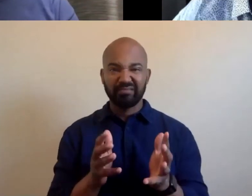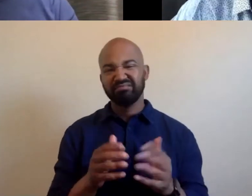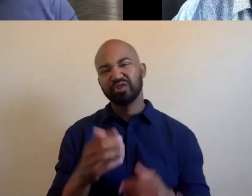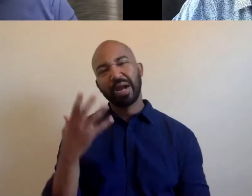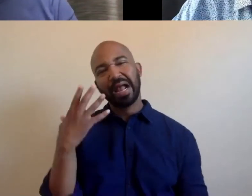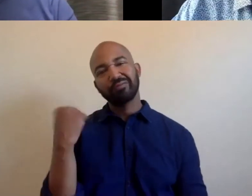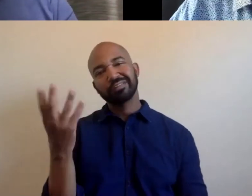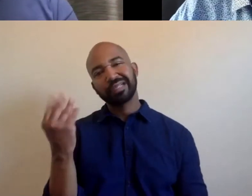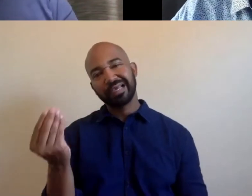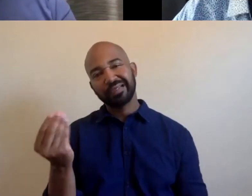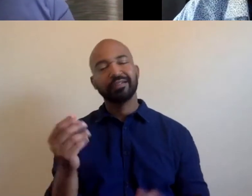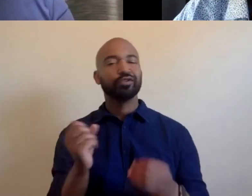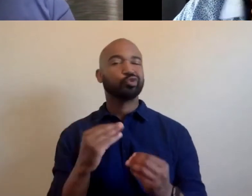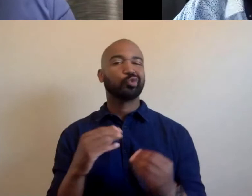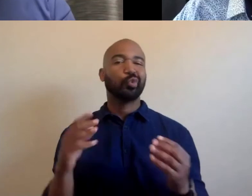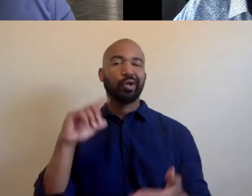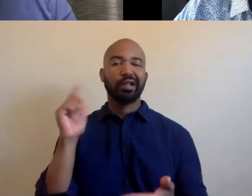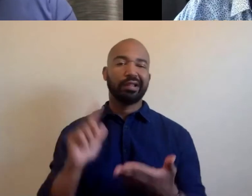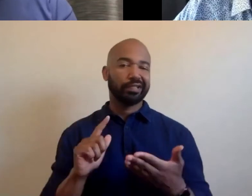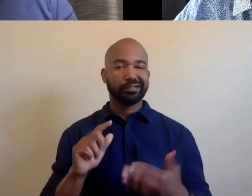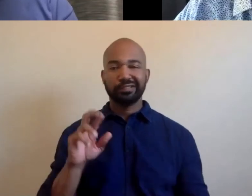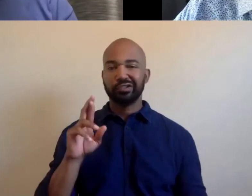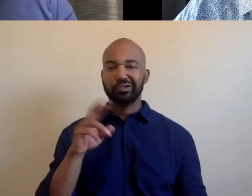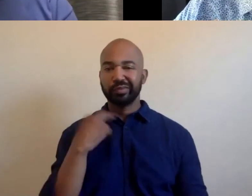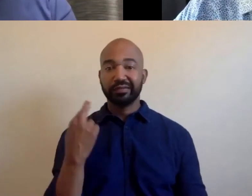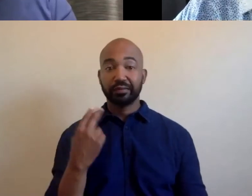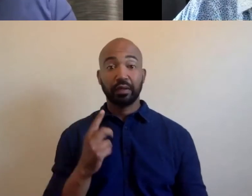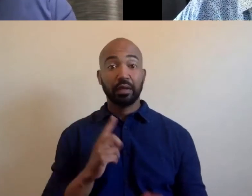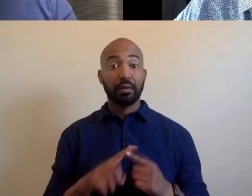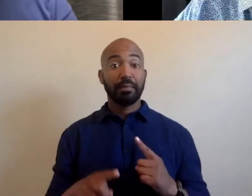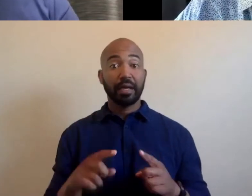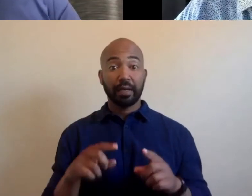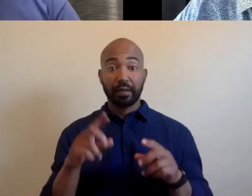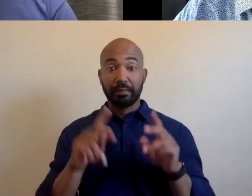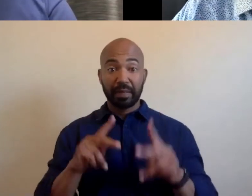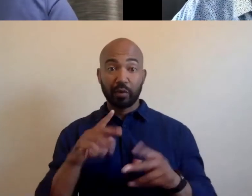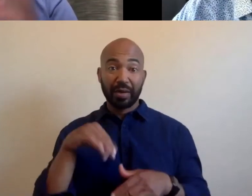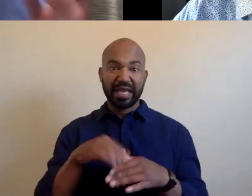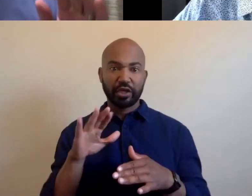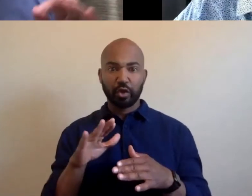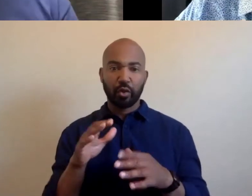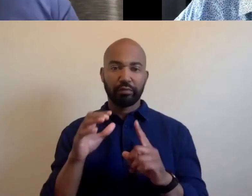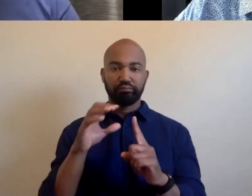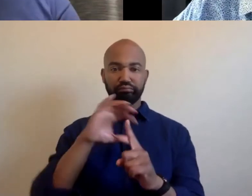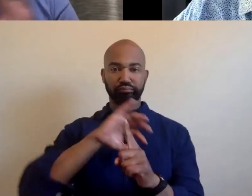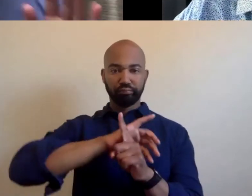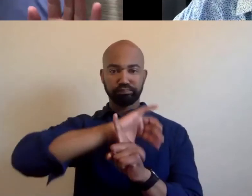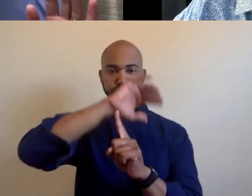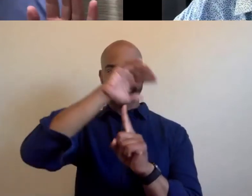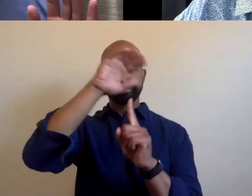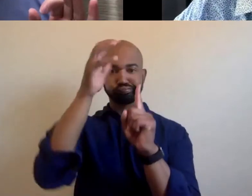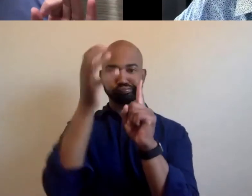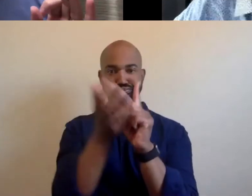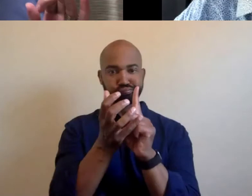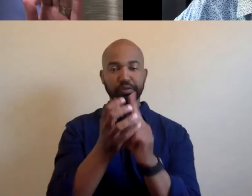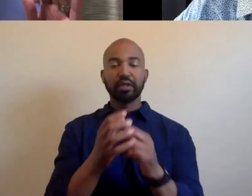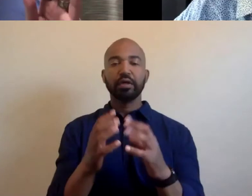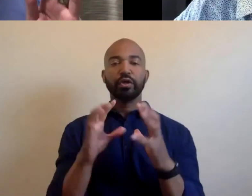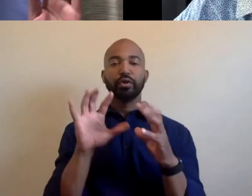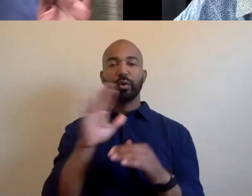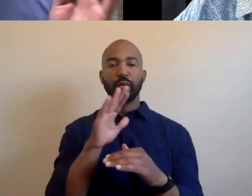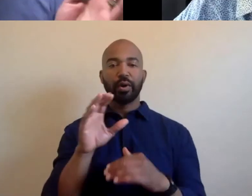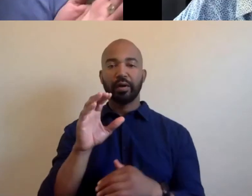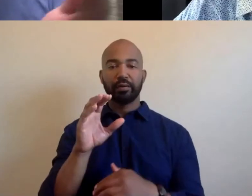risk activity. If it's someone that's in your bubble, and so I talk about, your social bubble these days